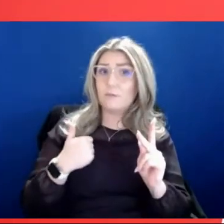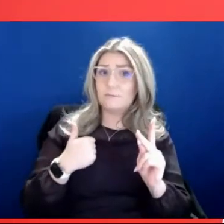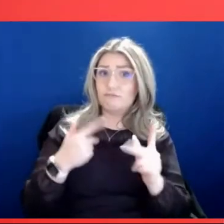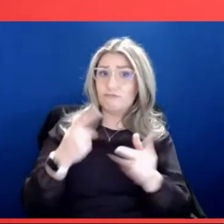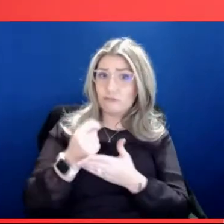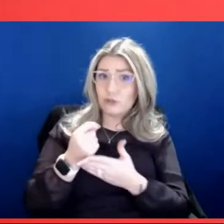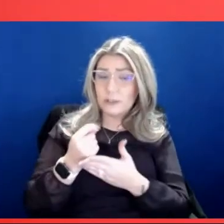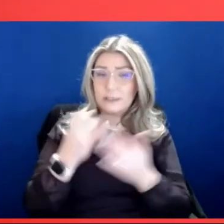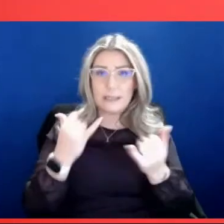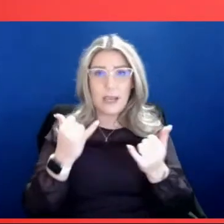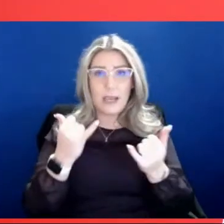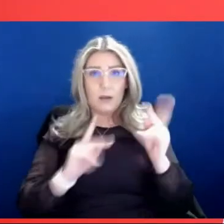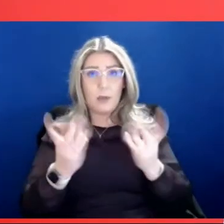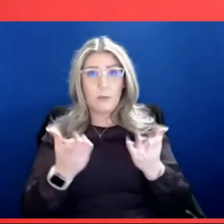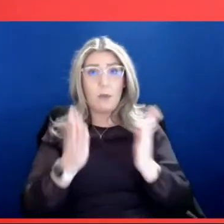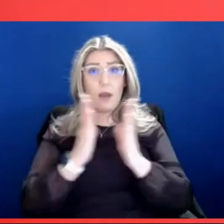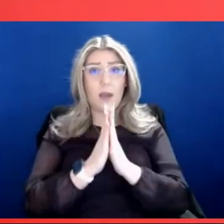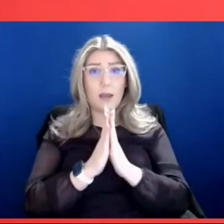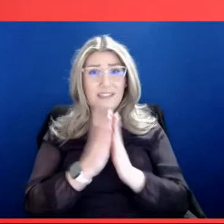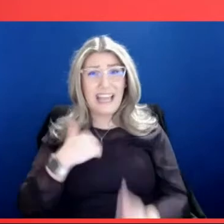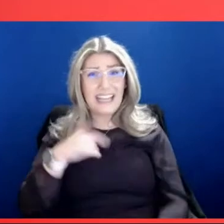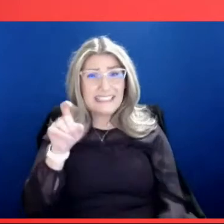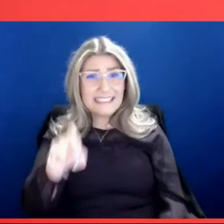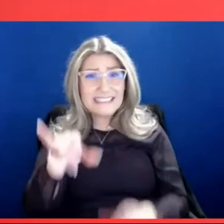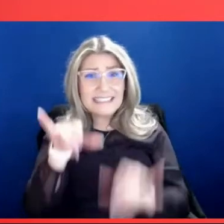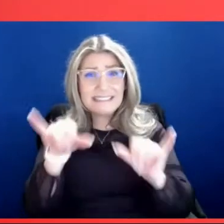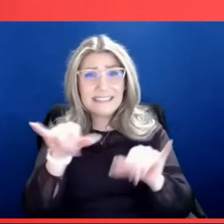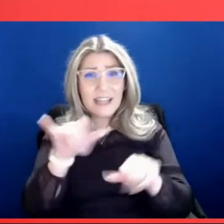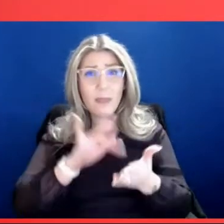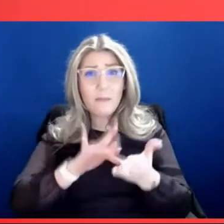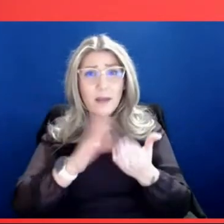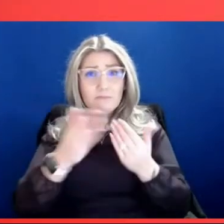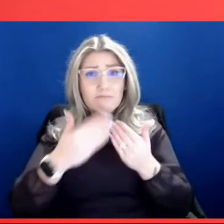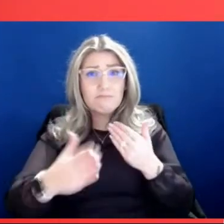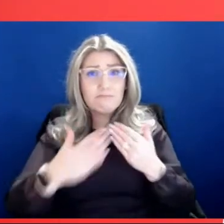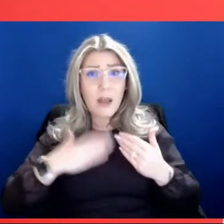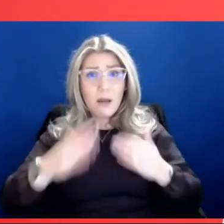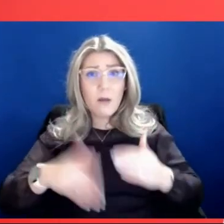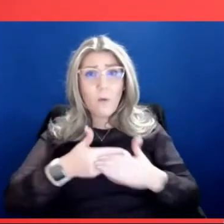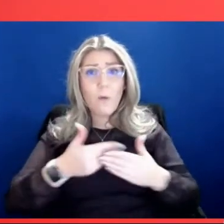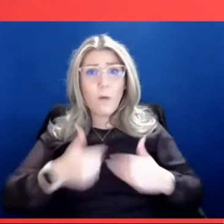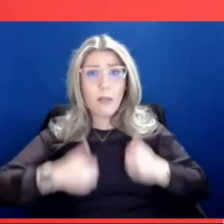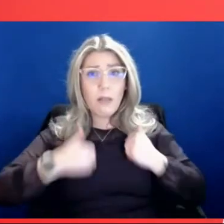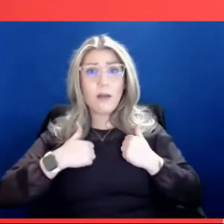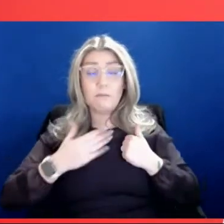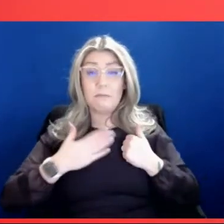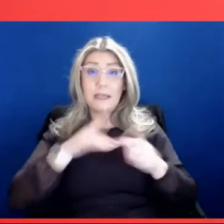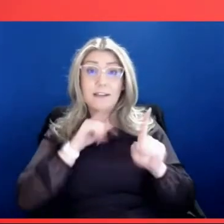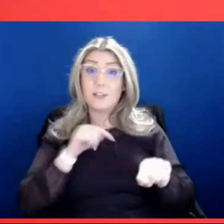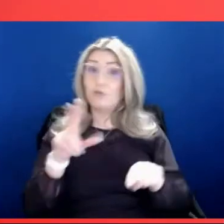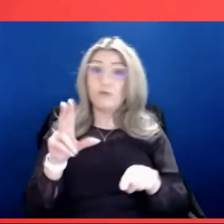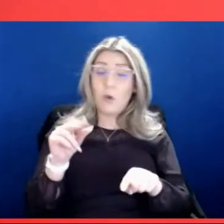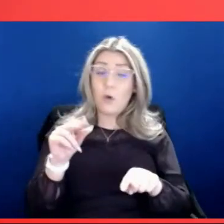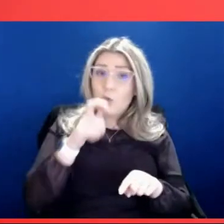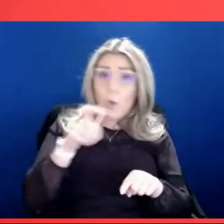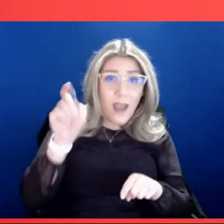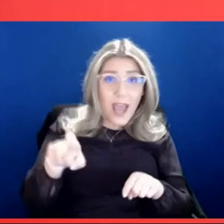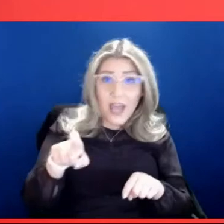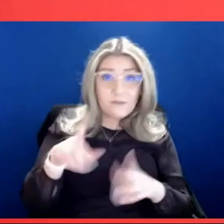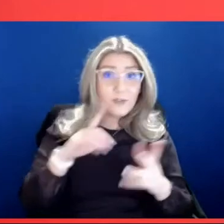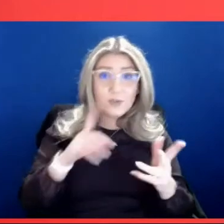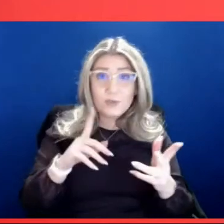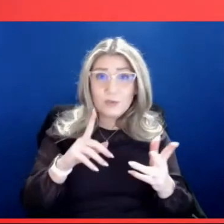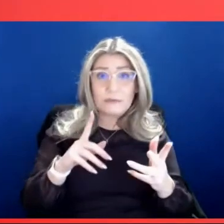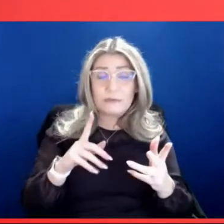if, do I have to stay on this medicine the rest of my life? And my answer is, no, you don't have to. As soon as you don't care if your